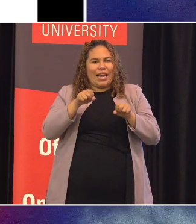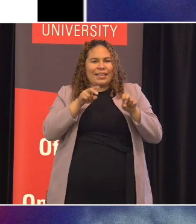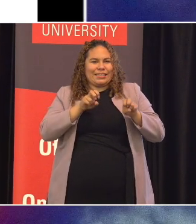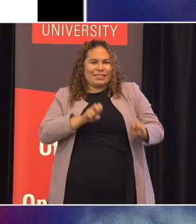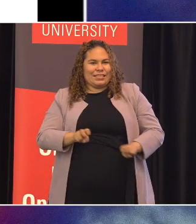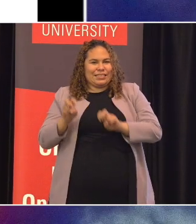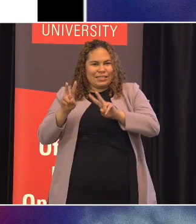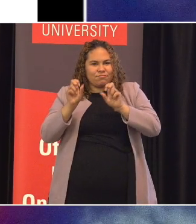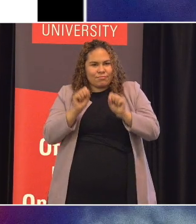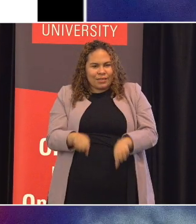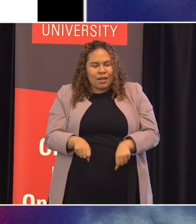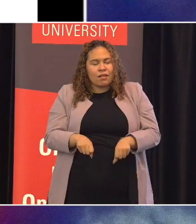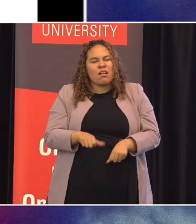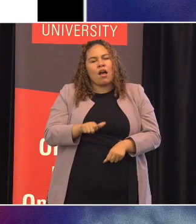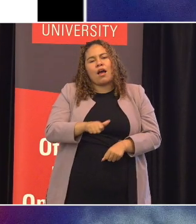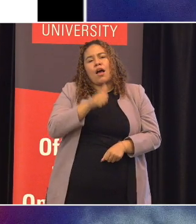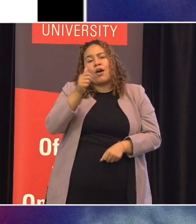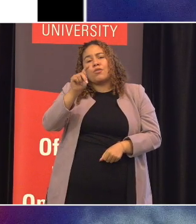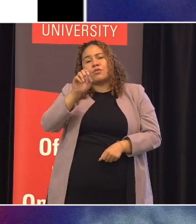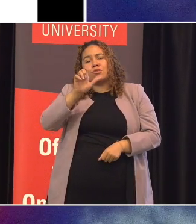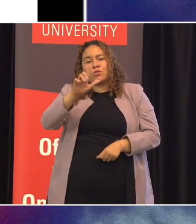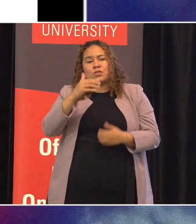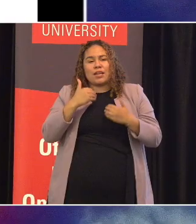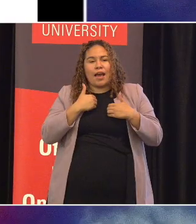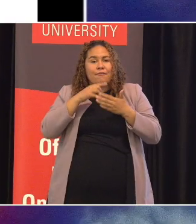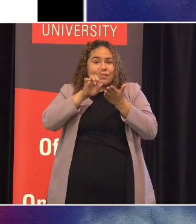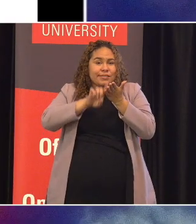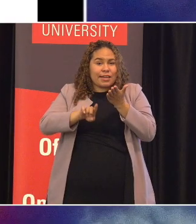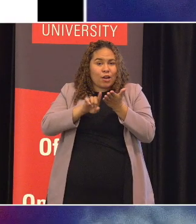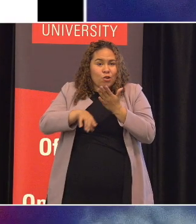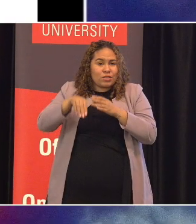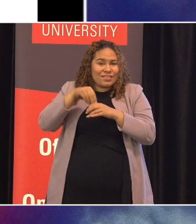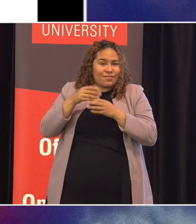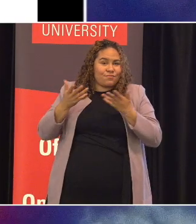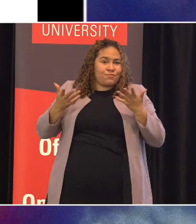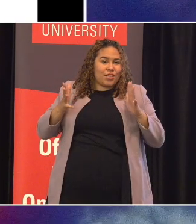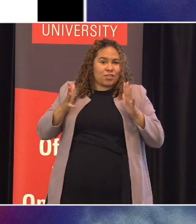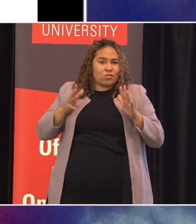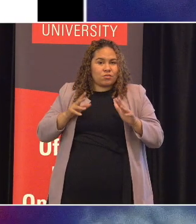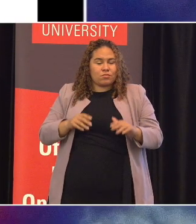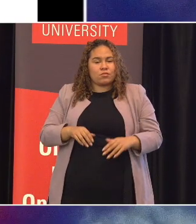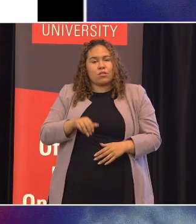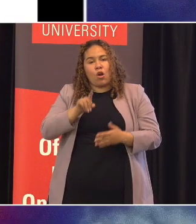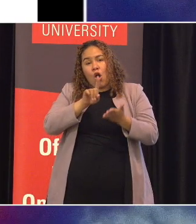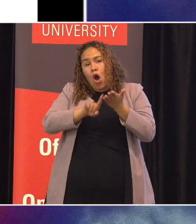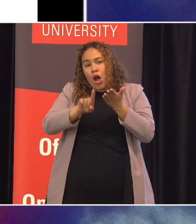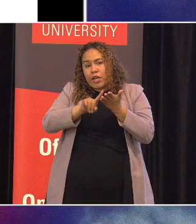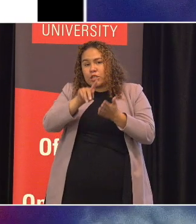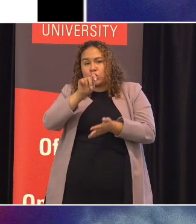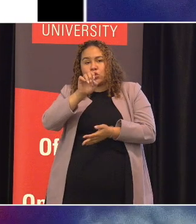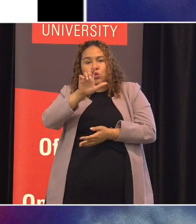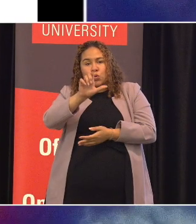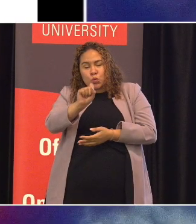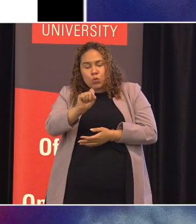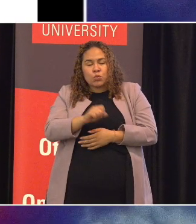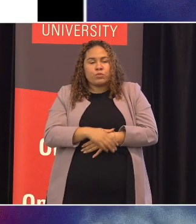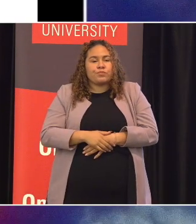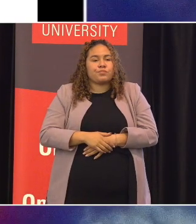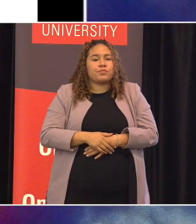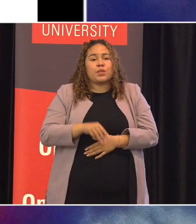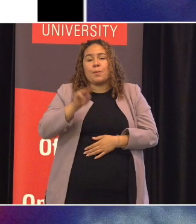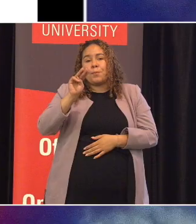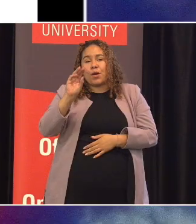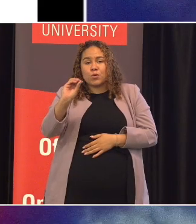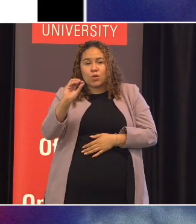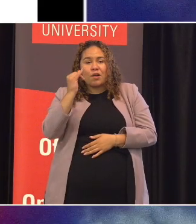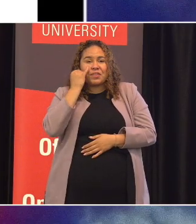Other tools that we have on campus have checkers in them as well, audit tools. Microsoft, if you use